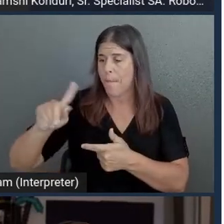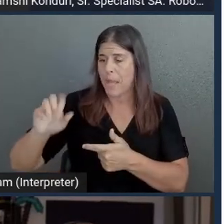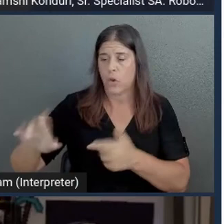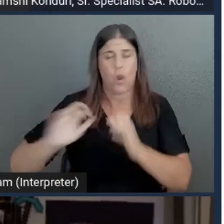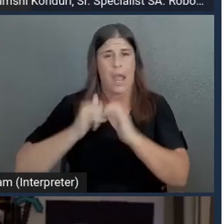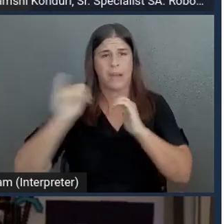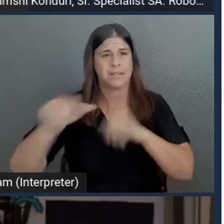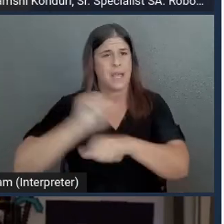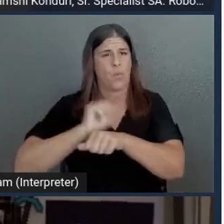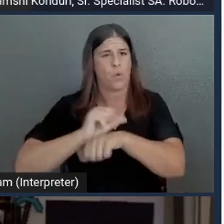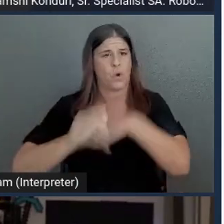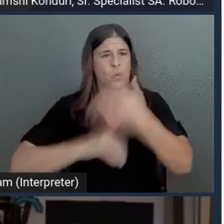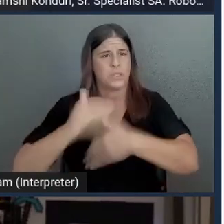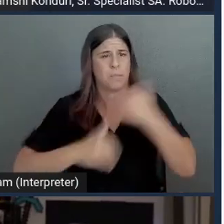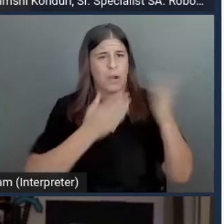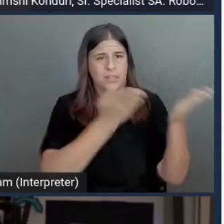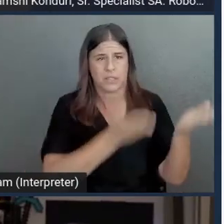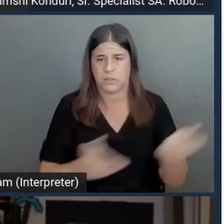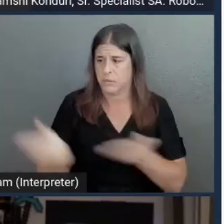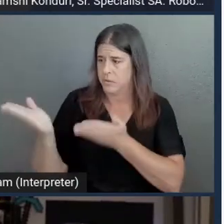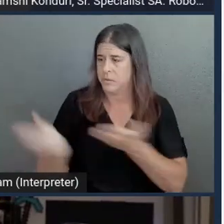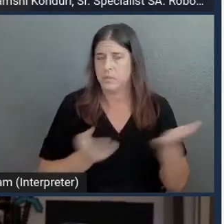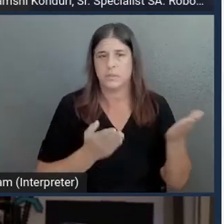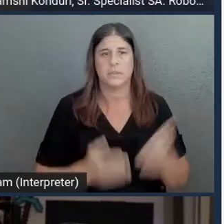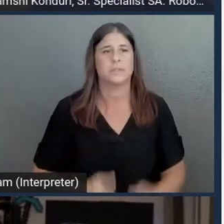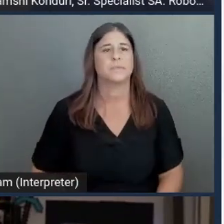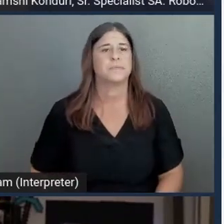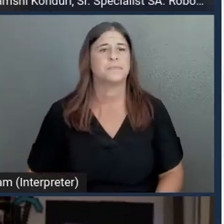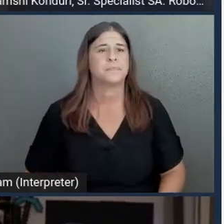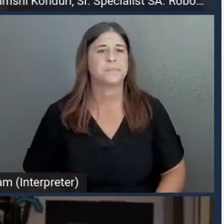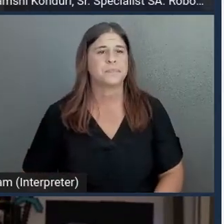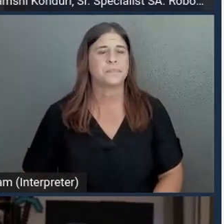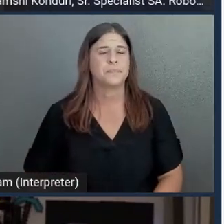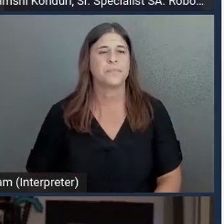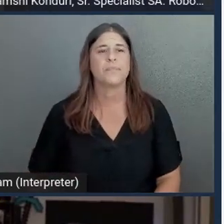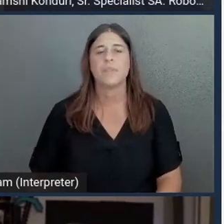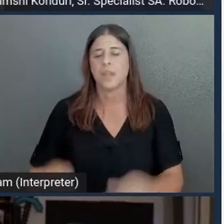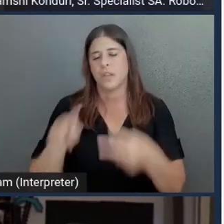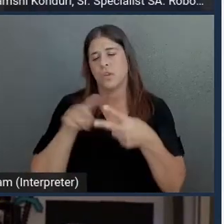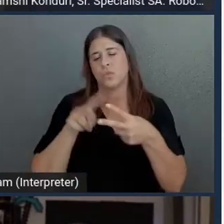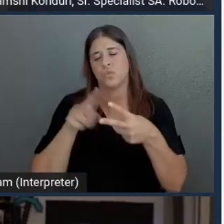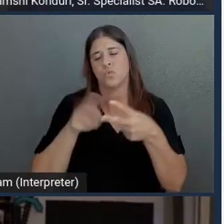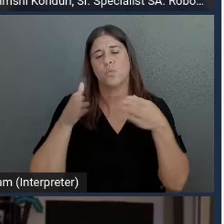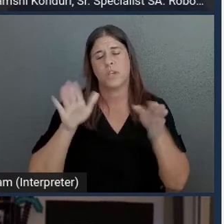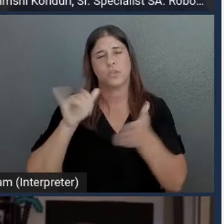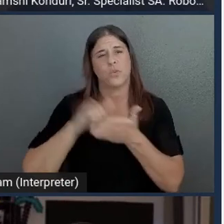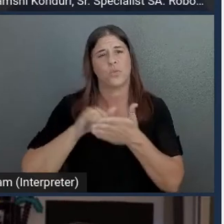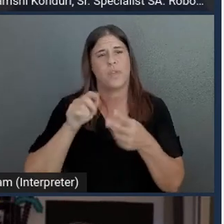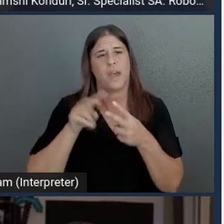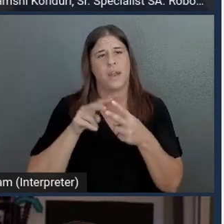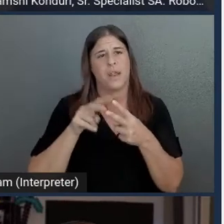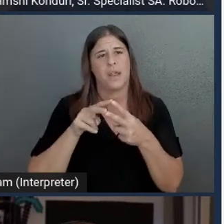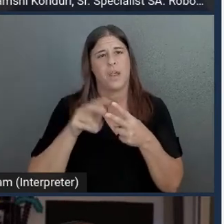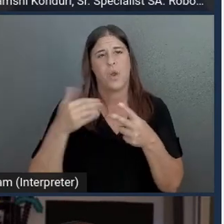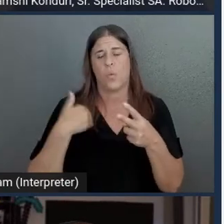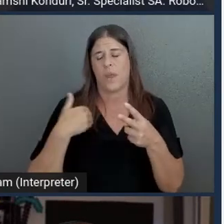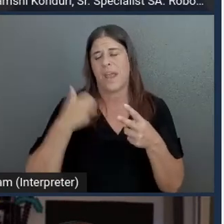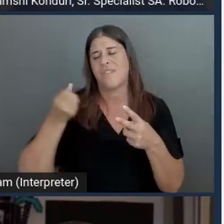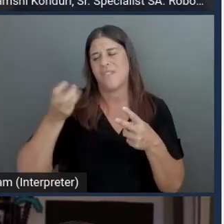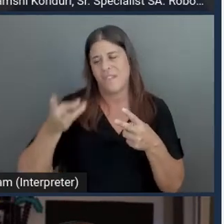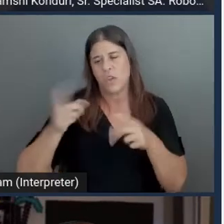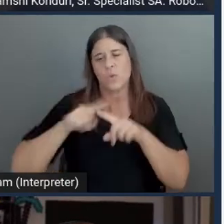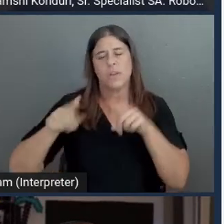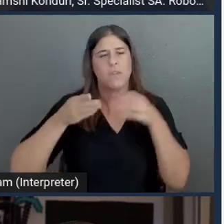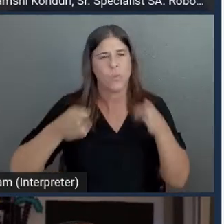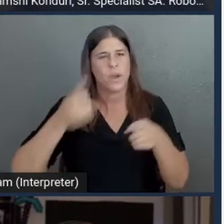work? Yeah, so there's two ways to do this. We have a few mechanisms